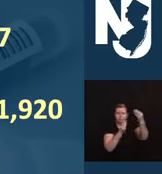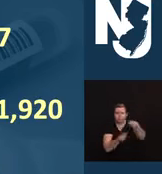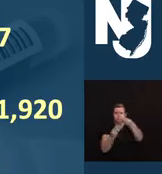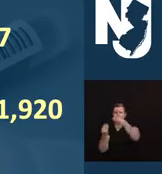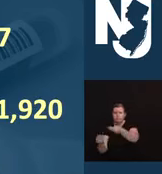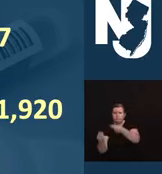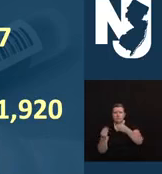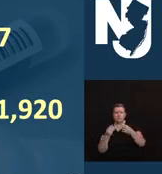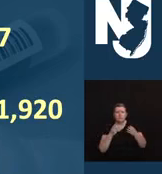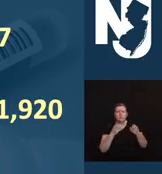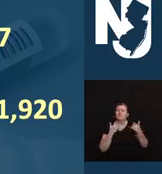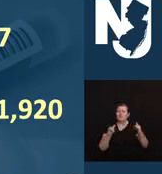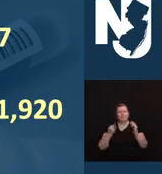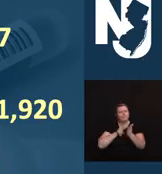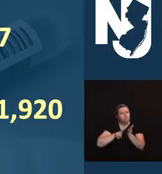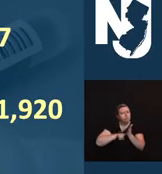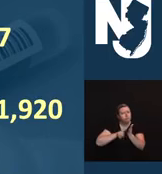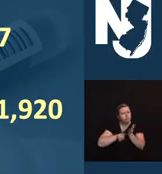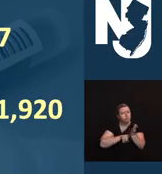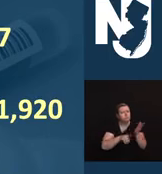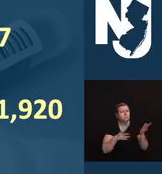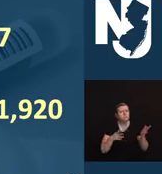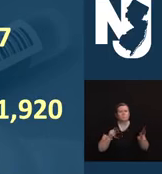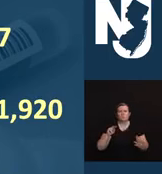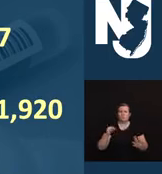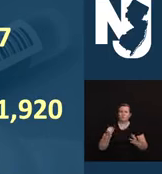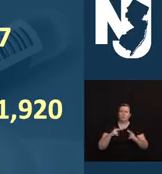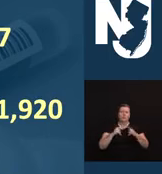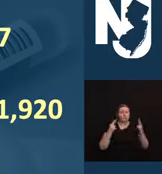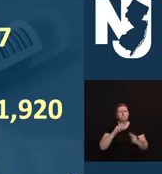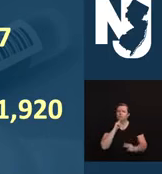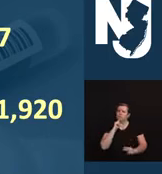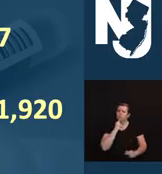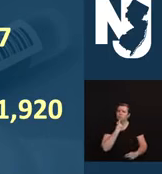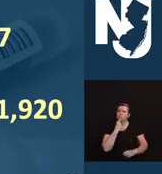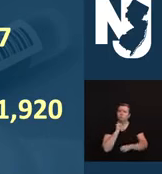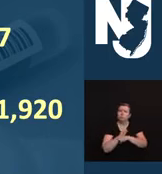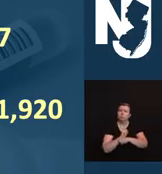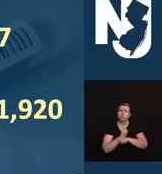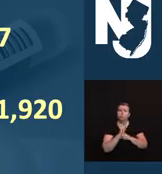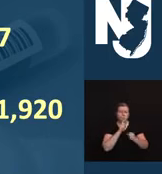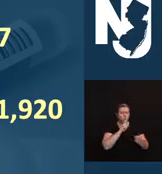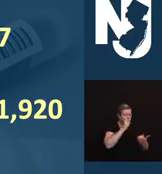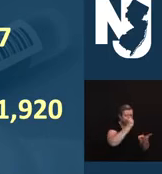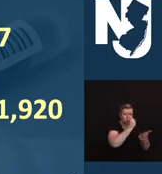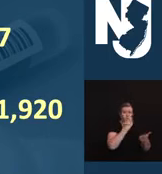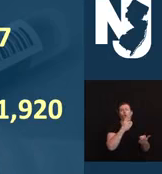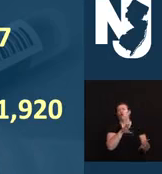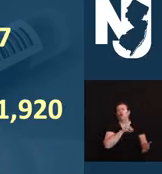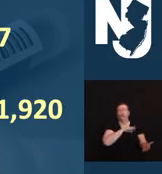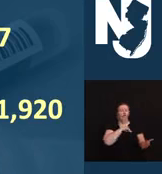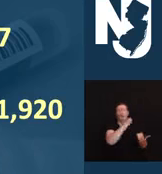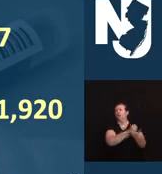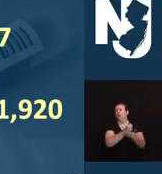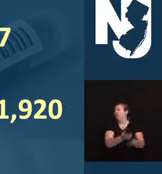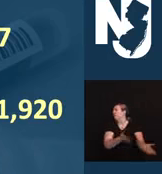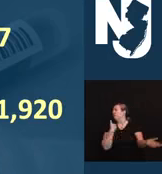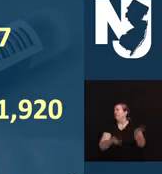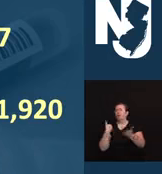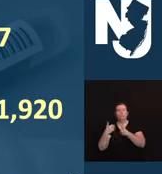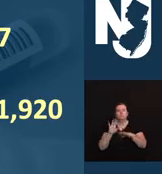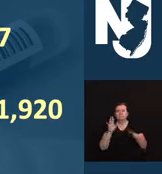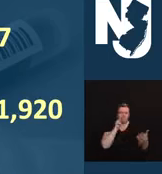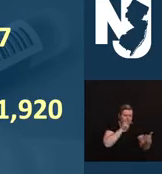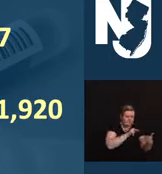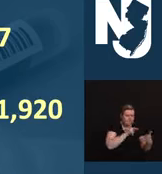in America takes this as seriously as New Jersey does. But that can take time. If you take it that seriously, it can take